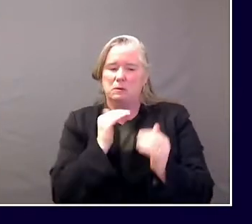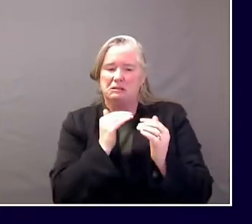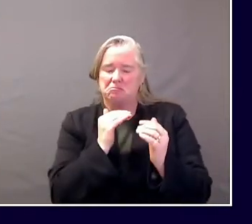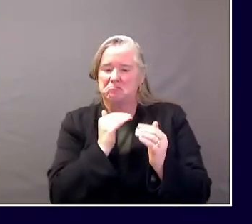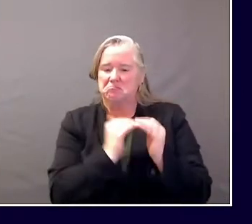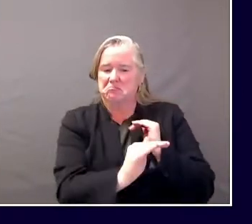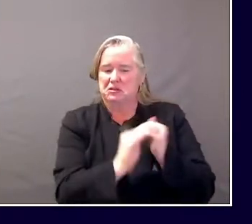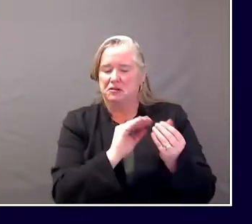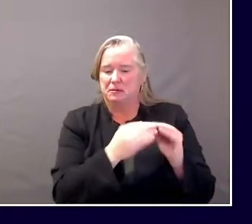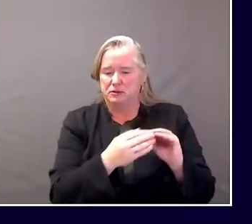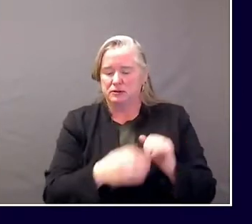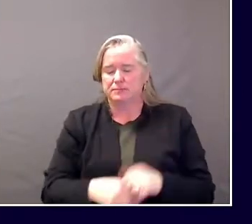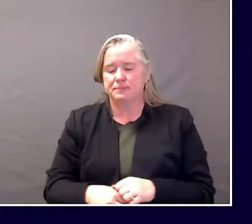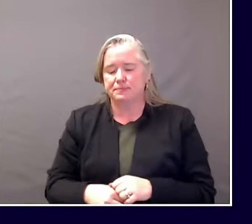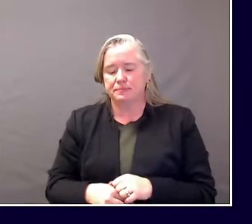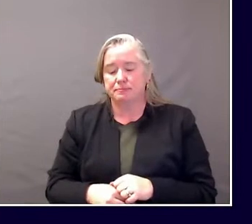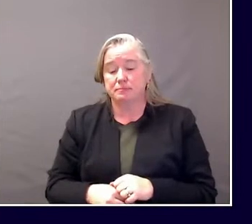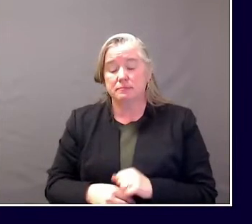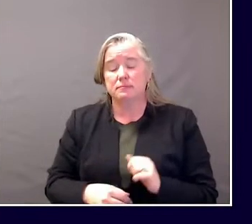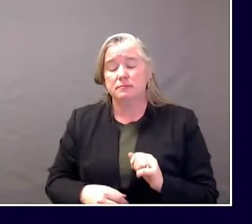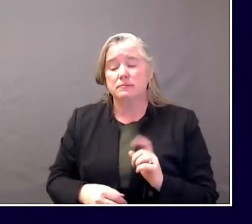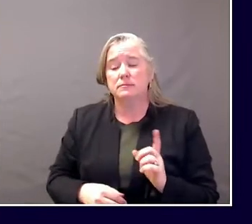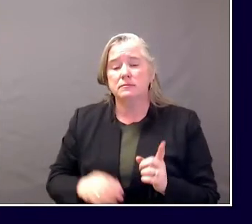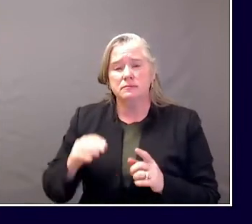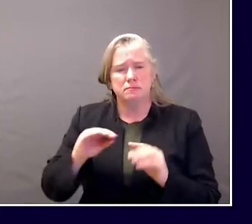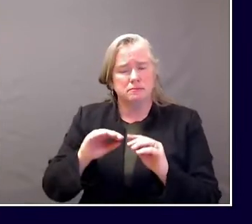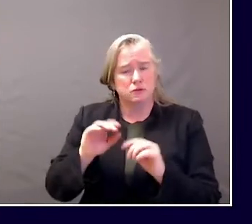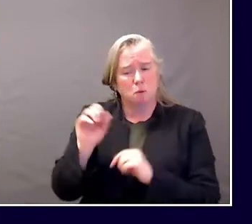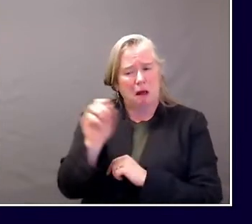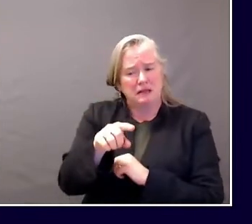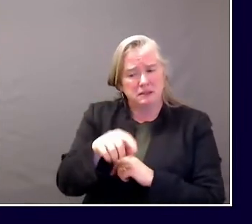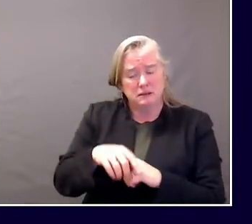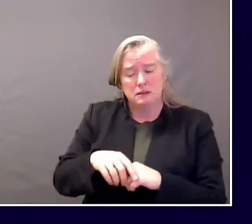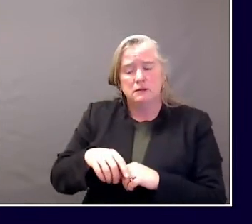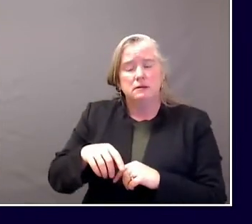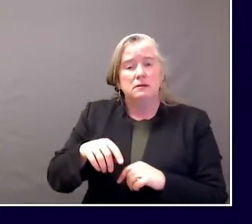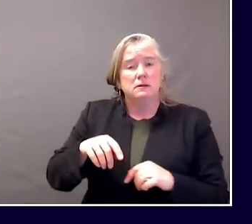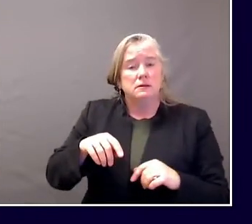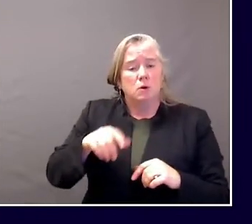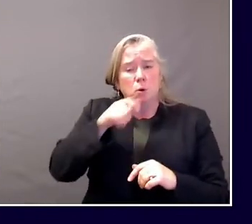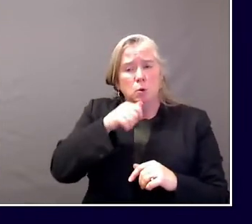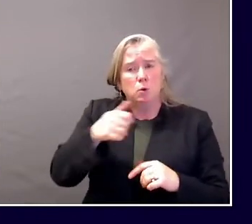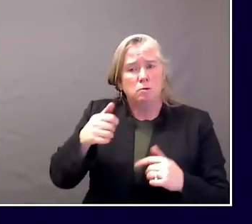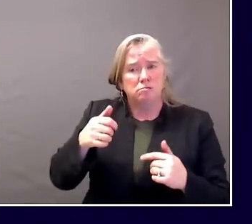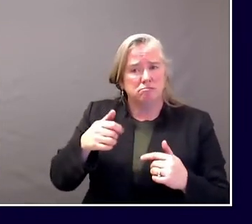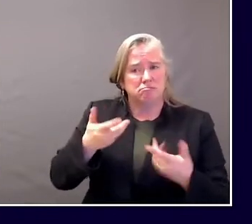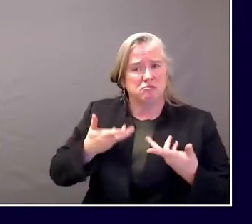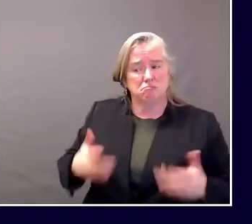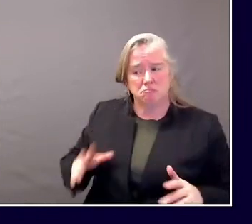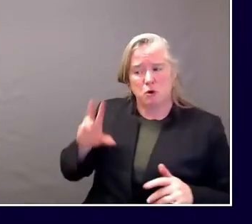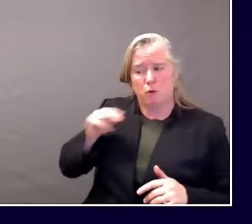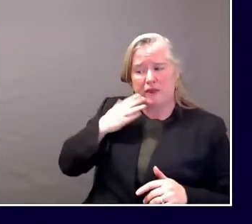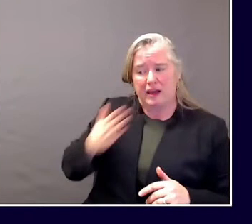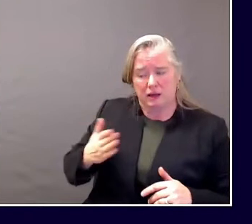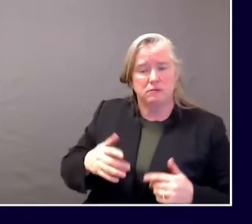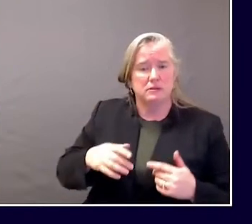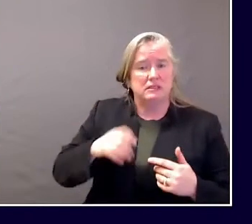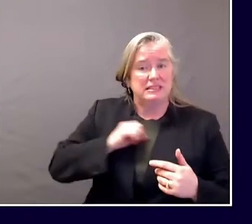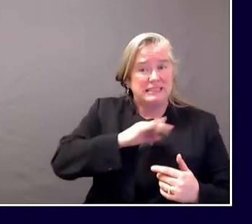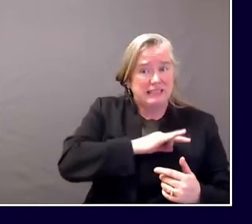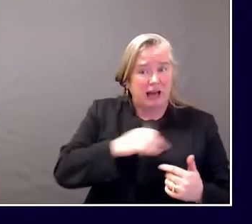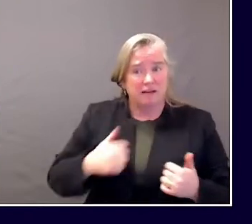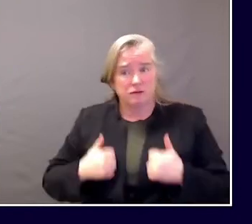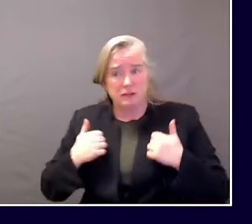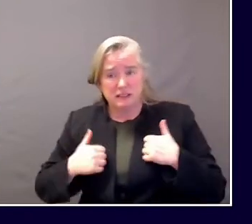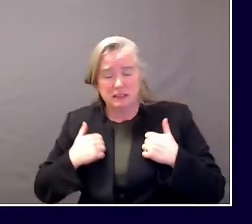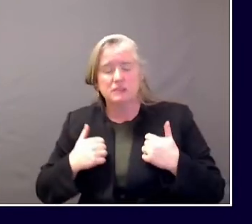you remember, in terms of uptake, is it among staff and residents? Yes, it was. The data were broken out by